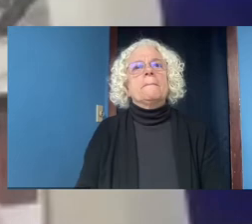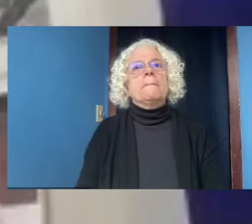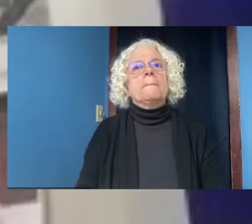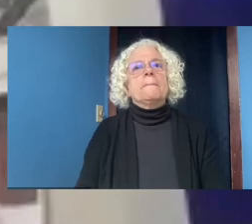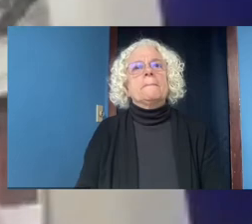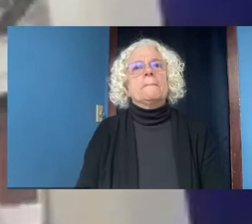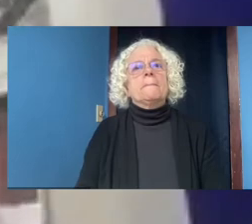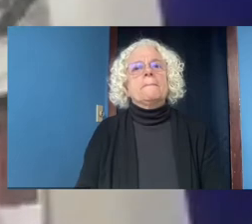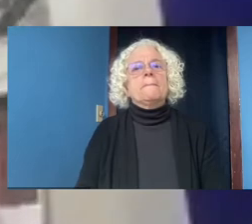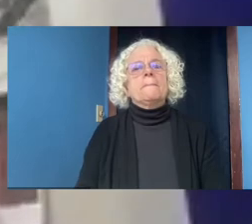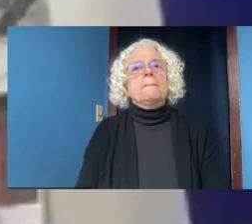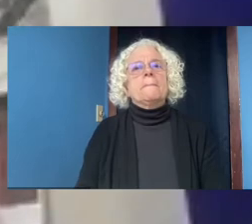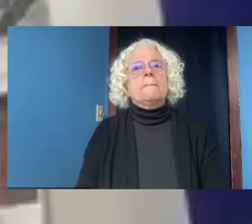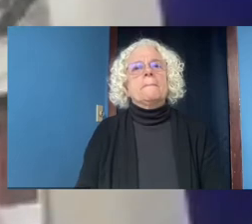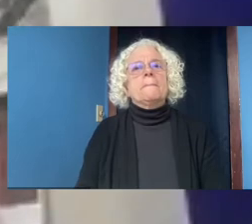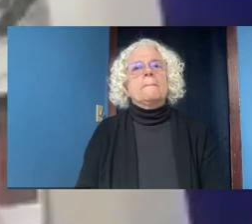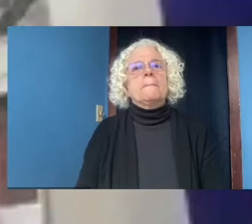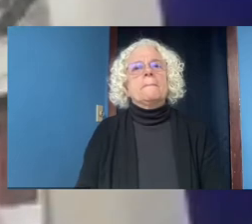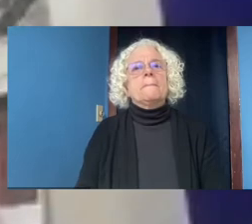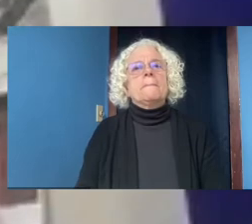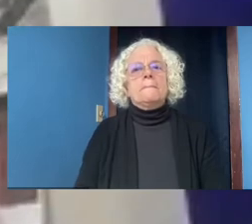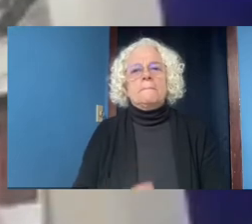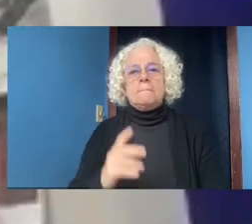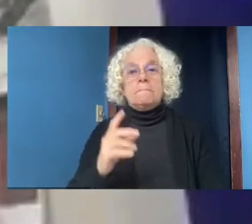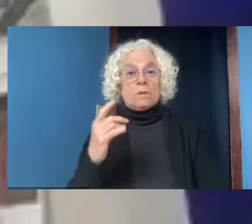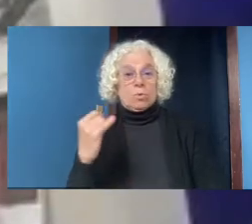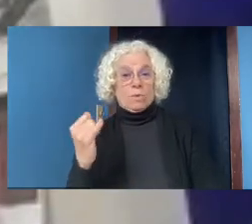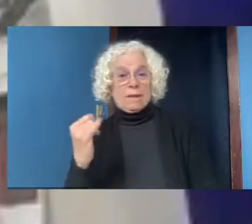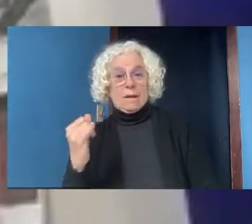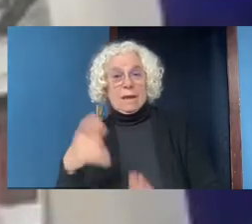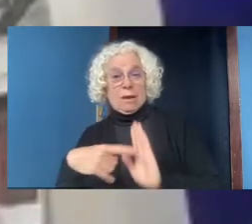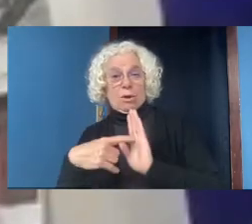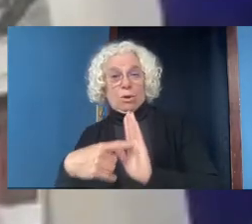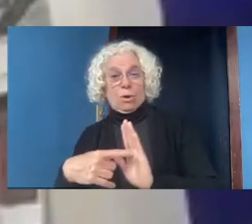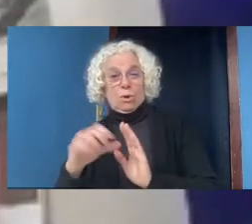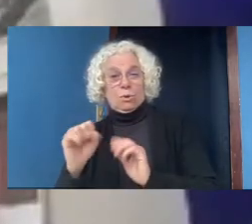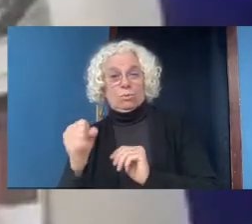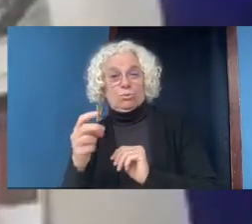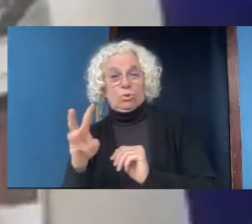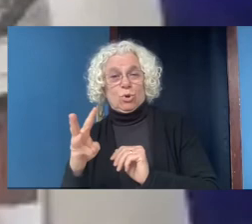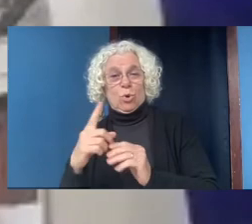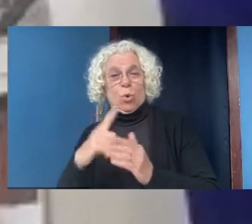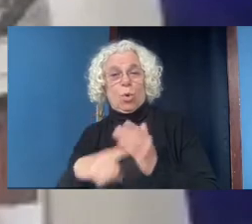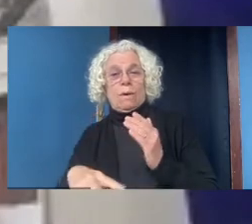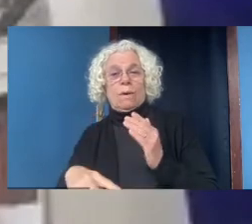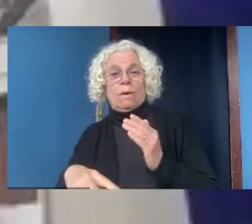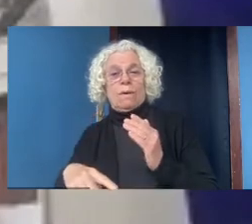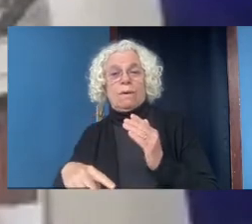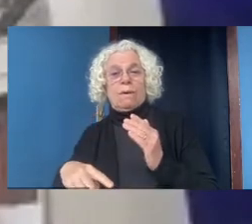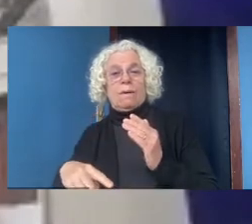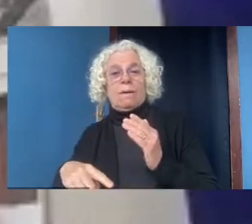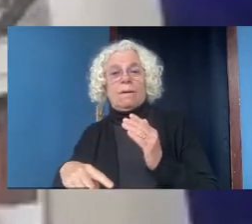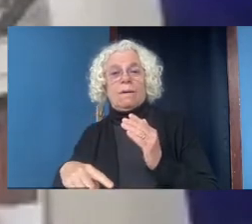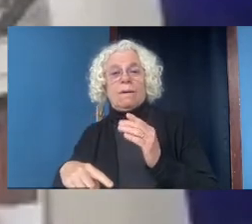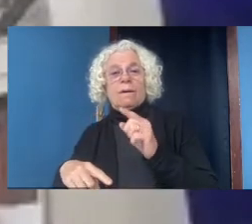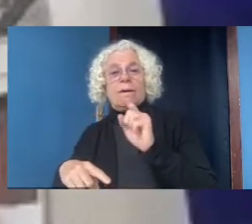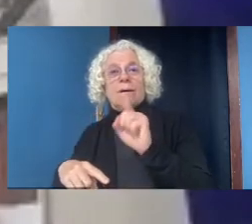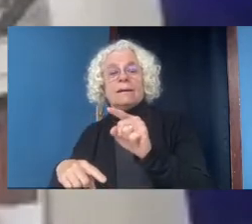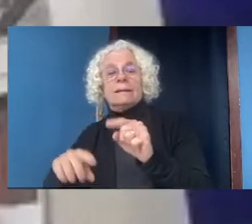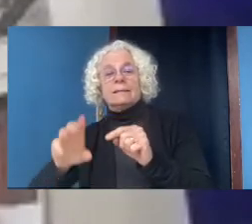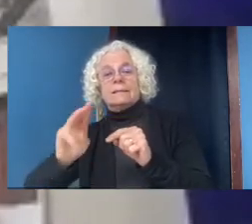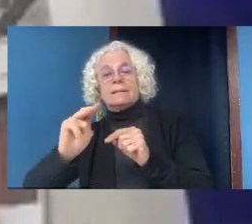This is two of the announcements. It's called Magnificent Motown, Art Inspired by